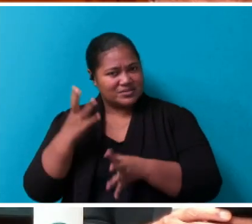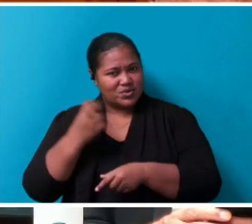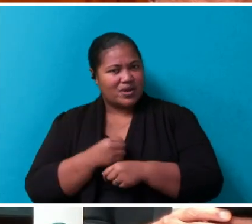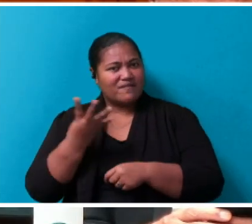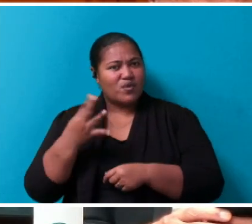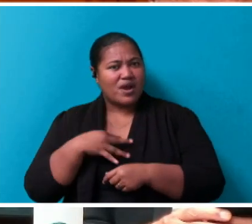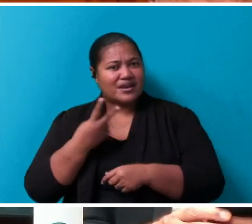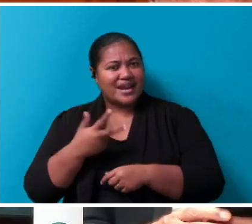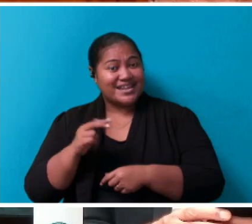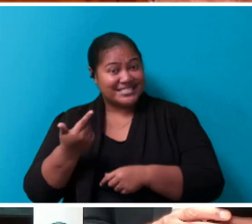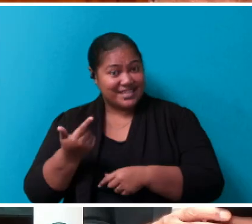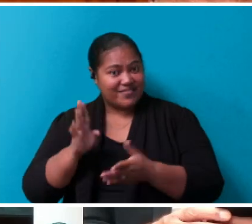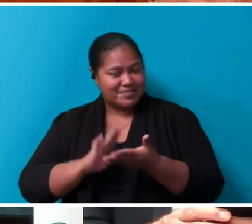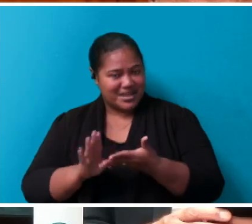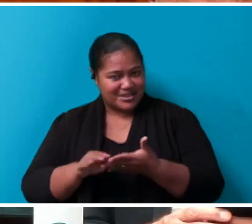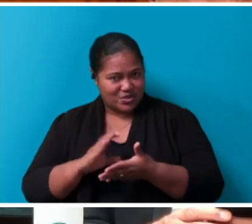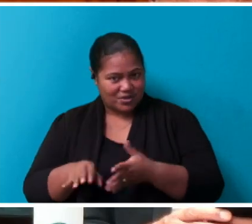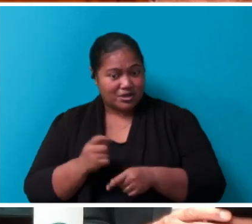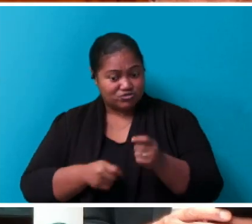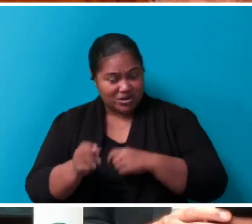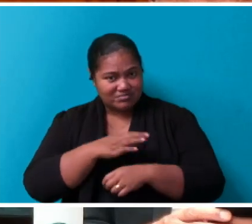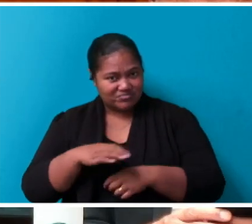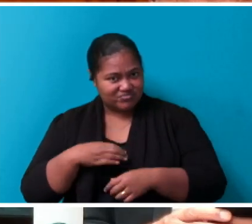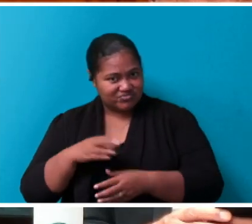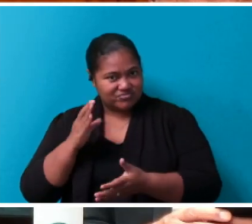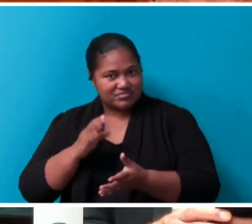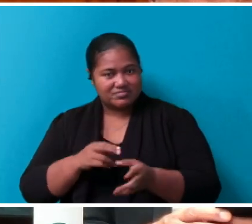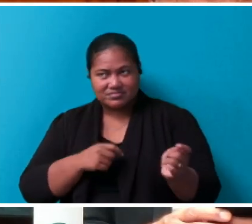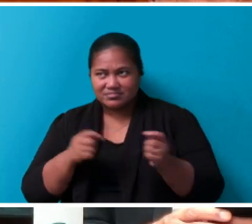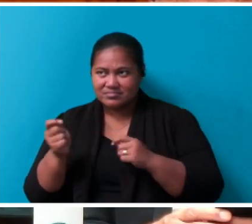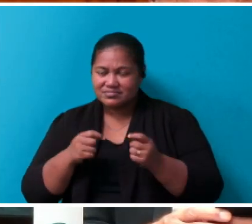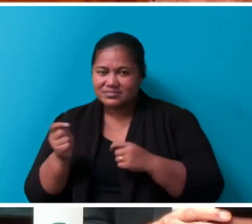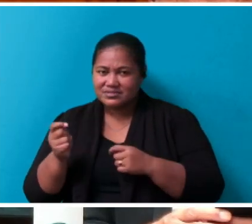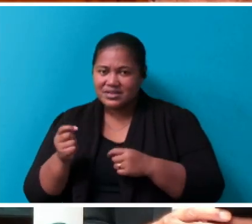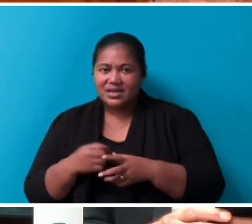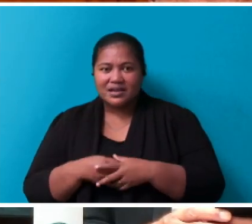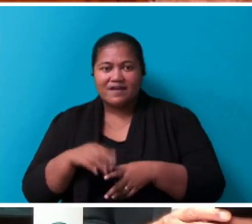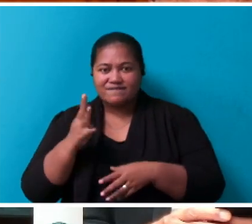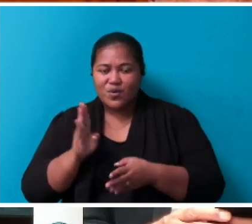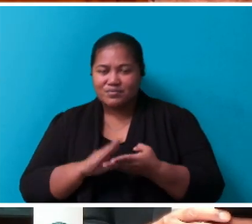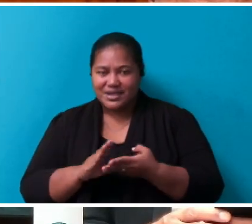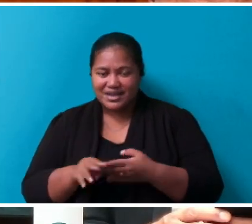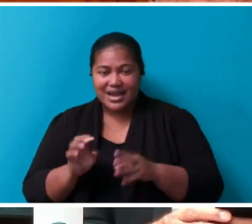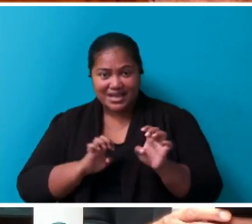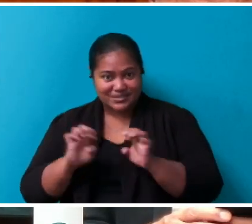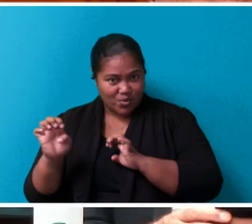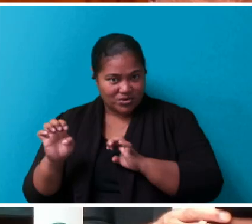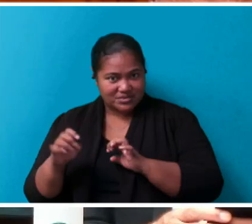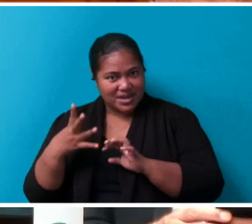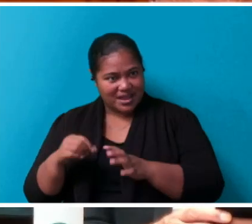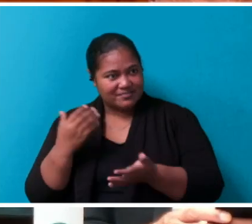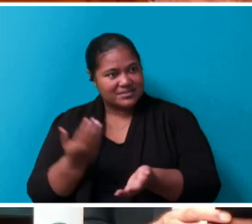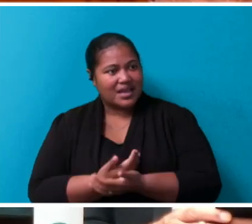million. The Trade Commission has directly facilitated over $4 million in new exports and secured more